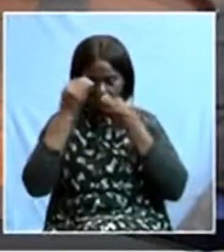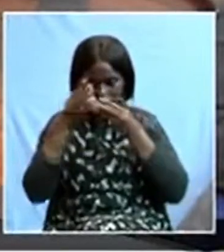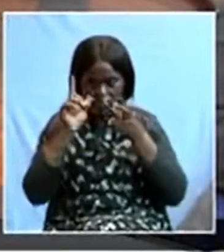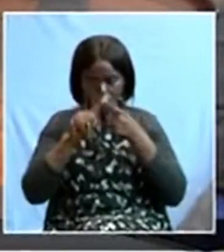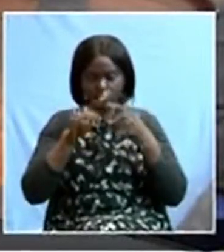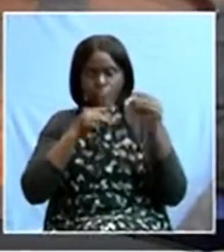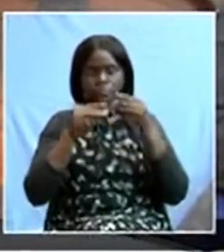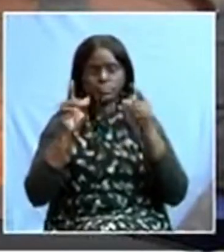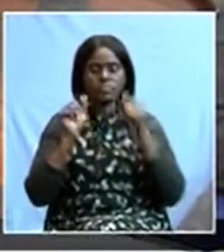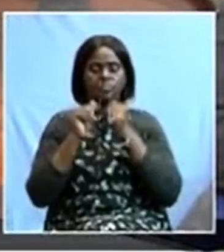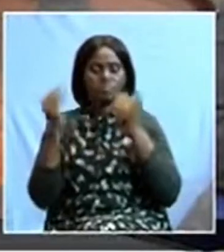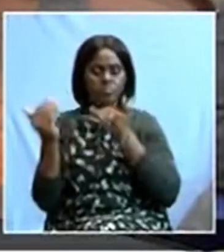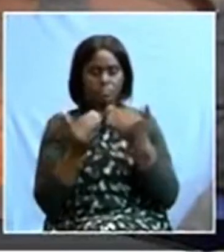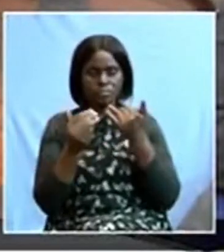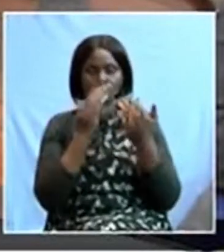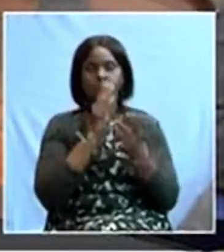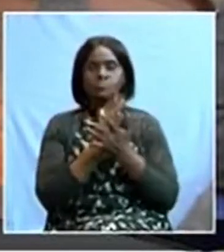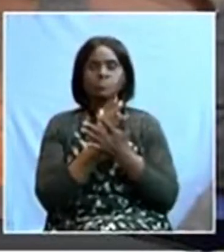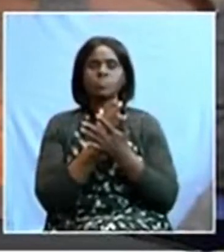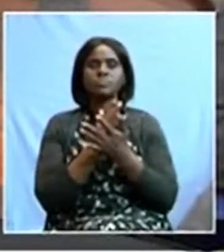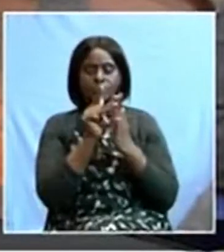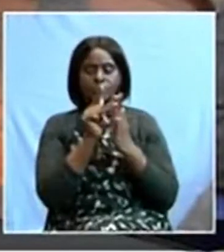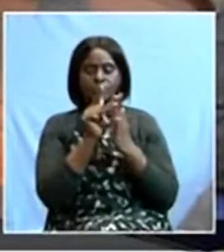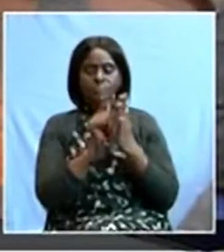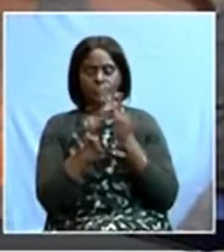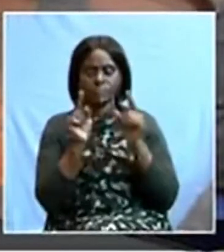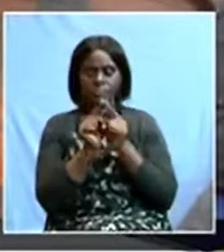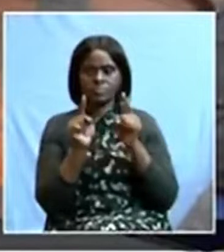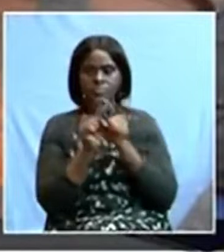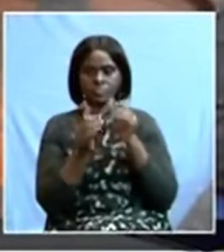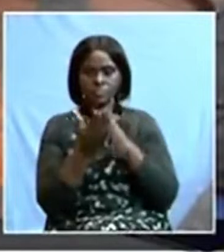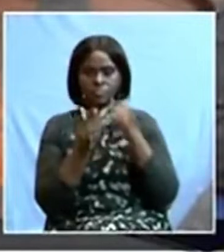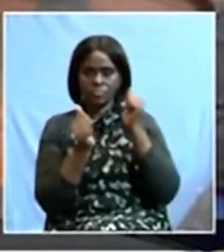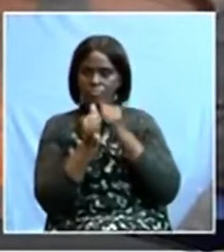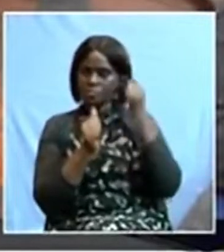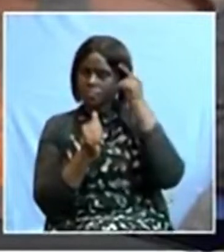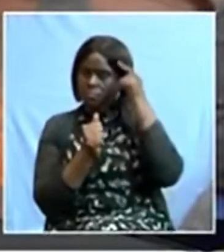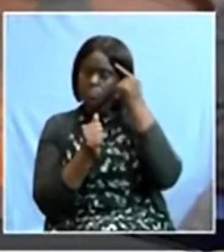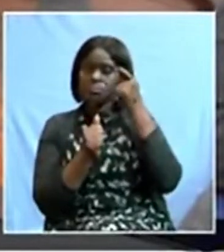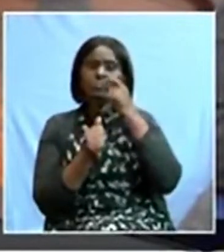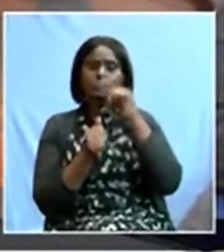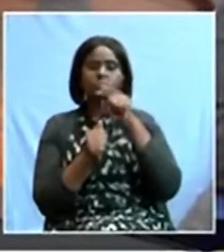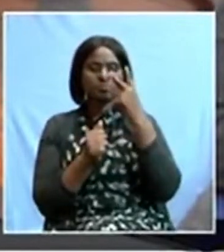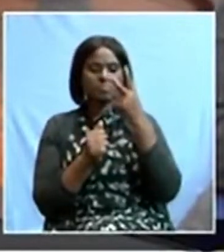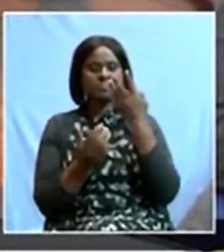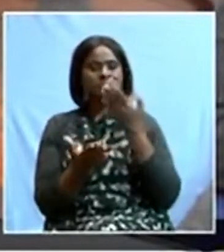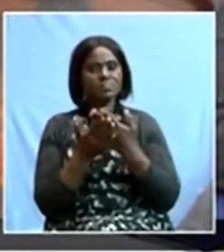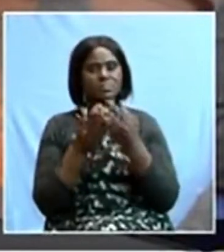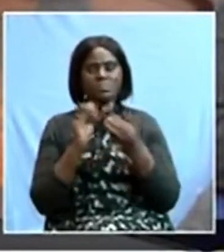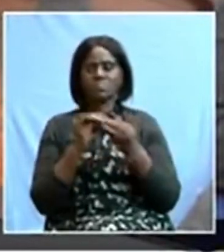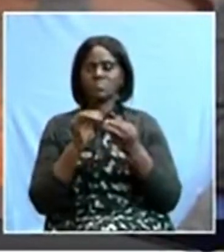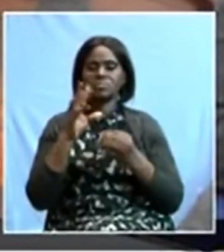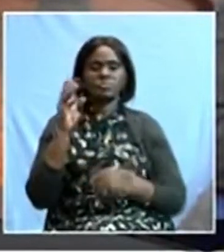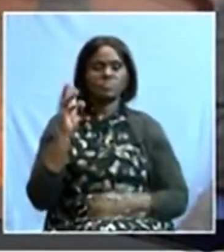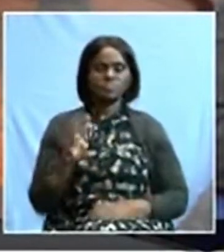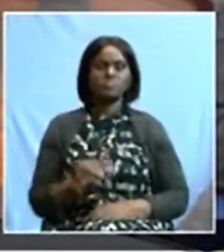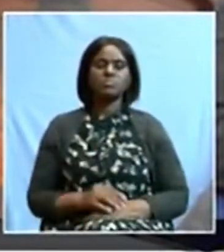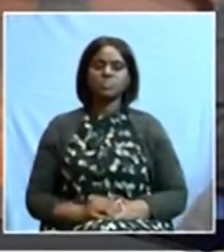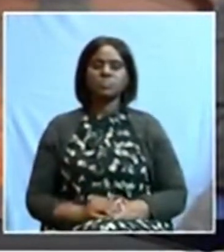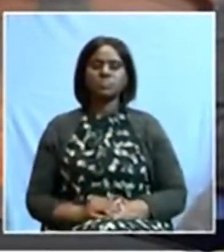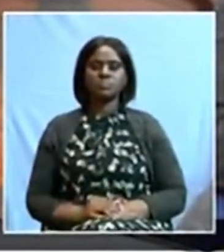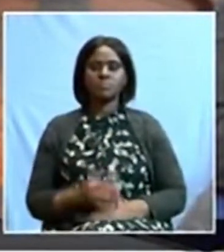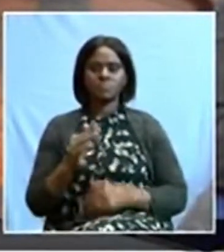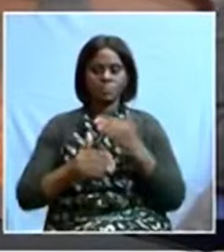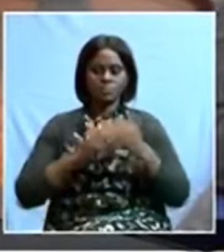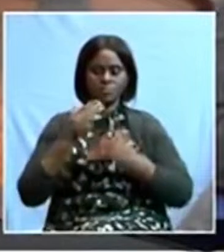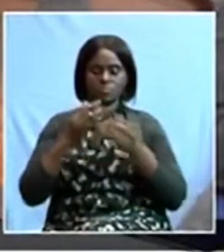the Market and Bus Stations Act as well as government directives. See Appendix 6. Next